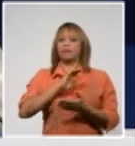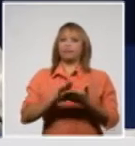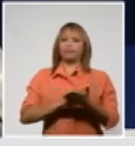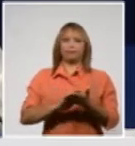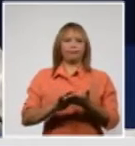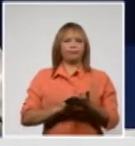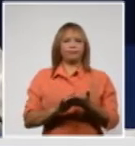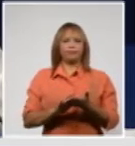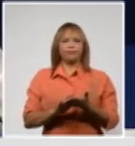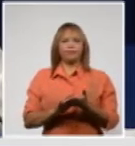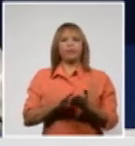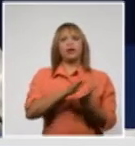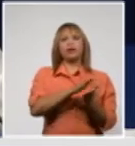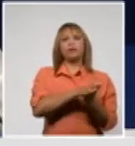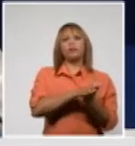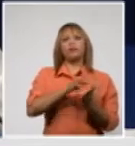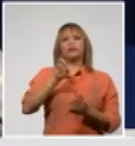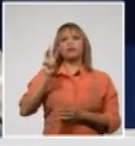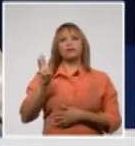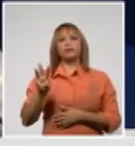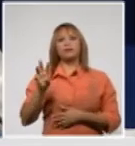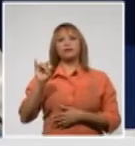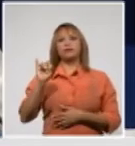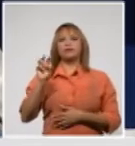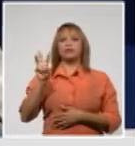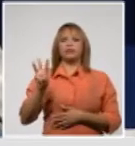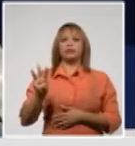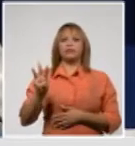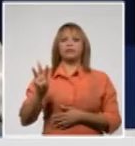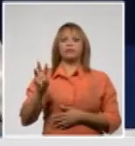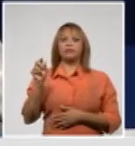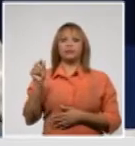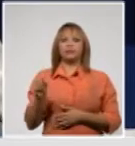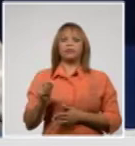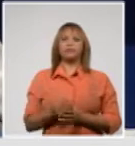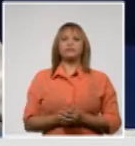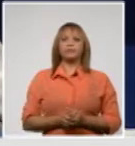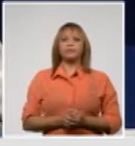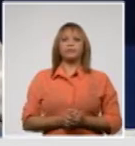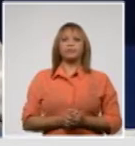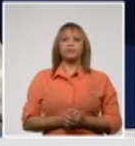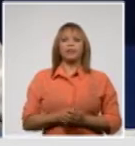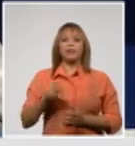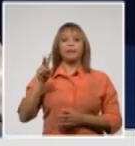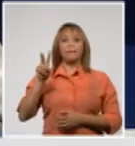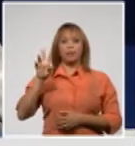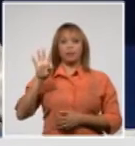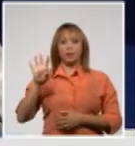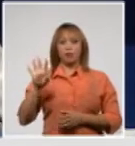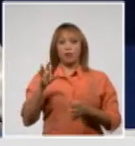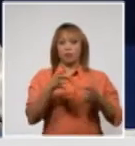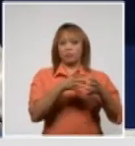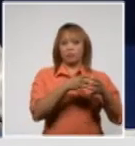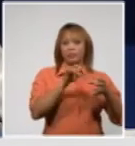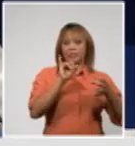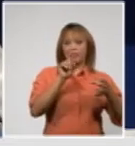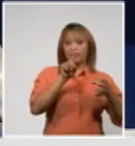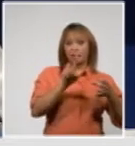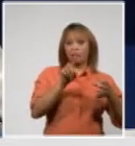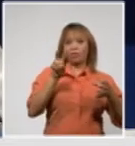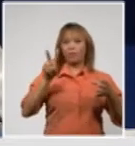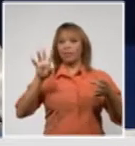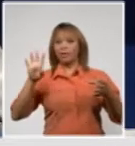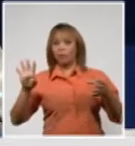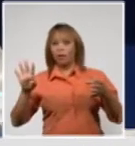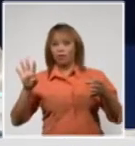identify the source of infection in 28 cases reported over the last 15 days. Yesterday,